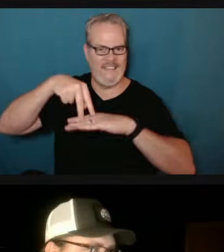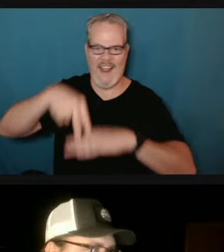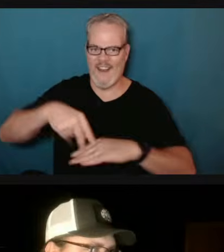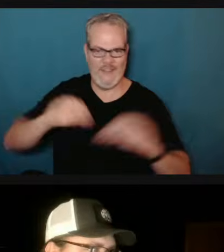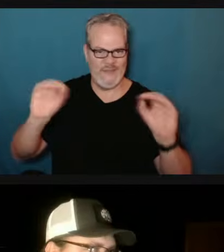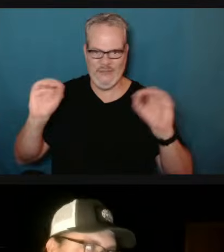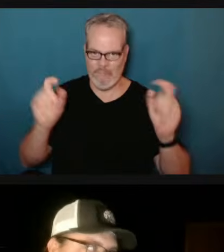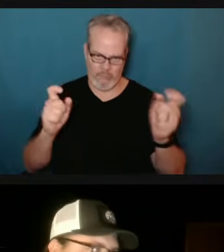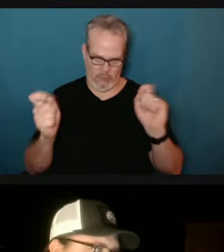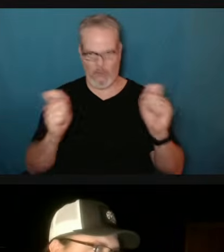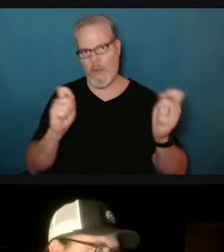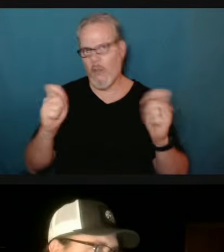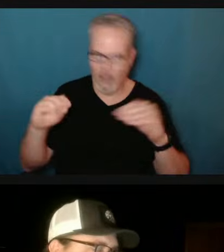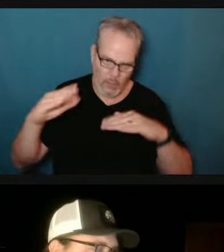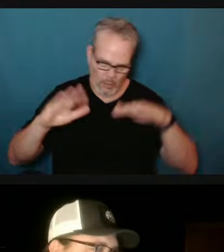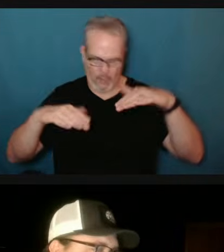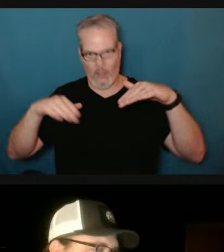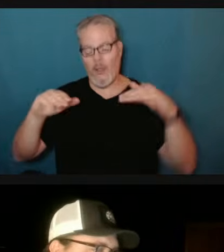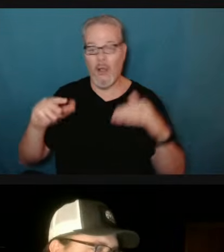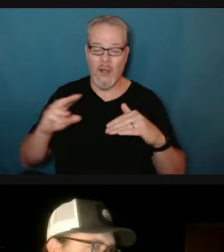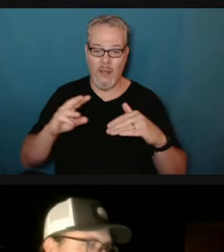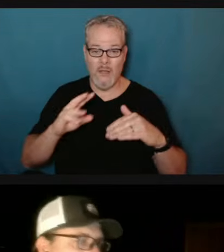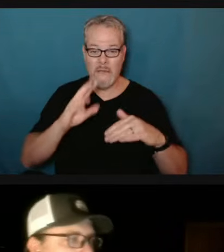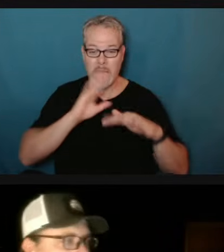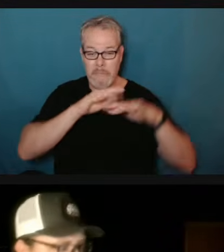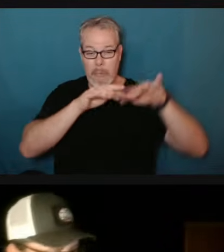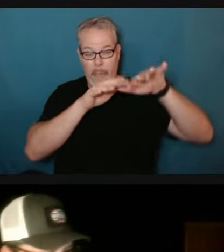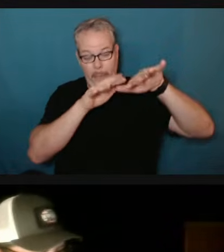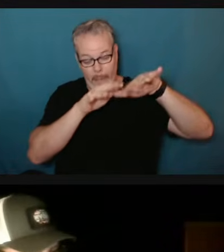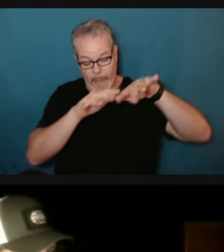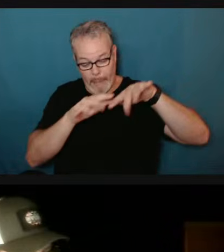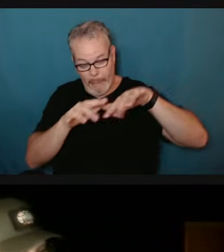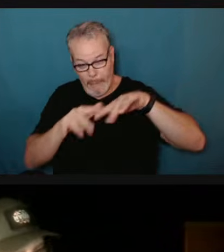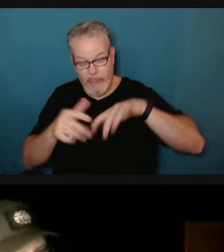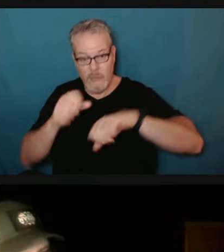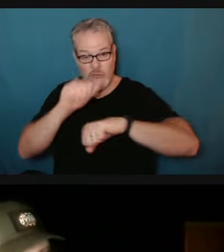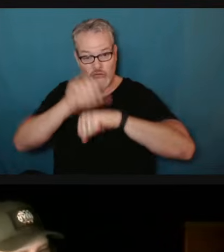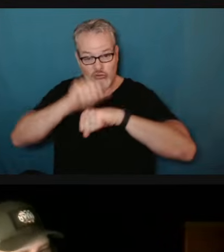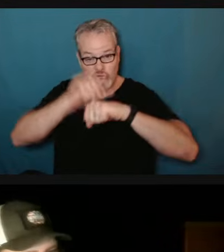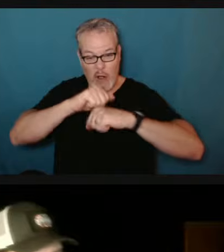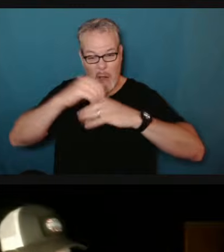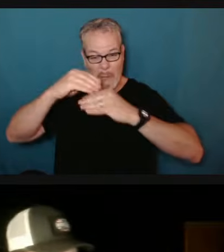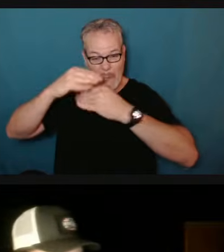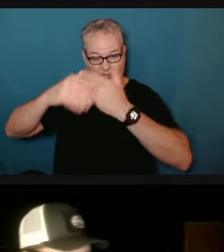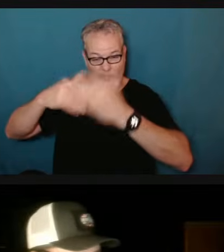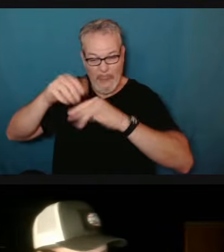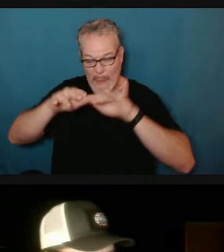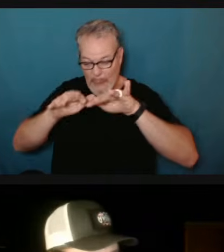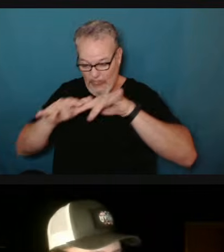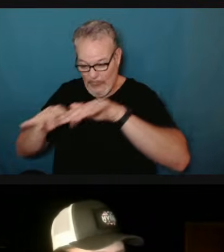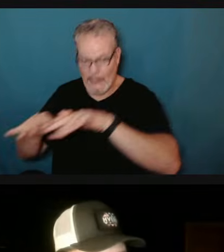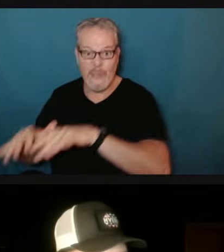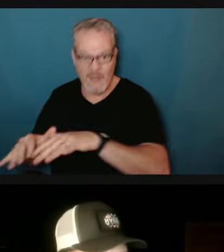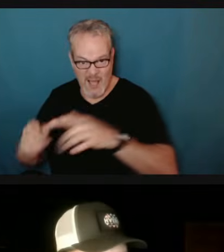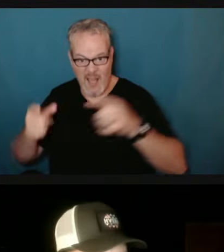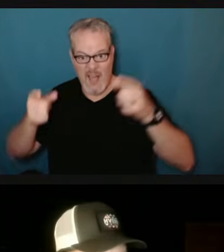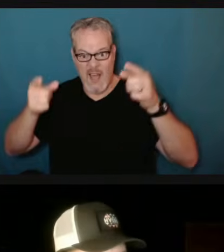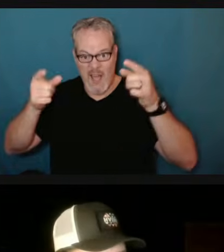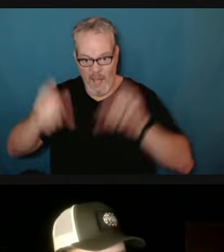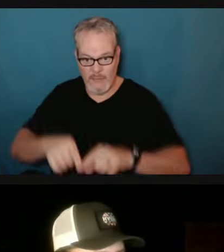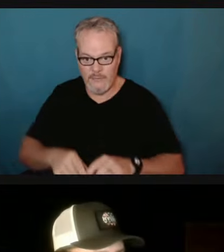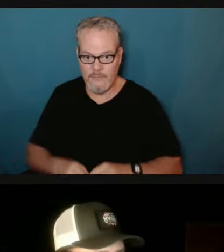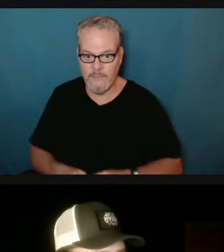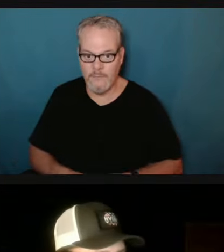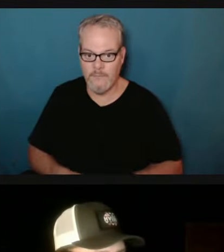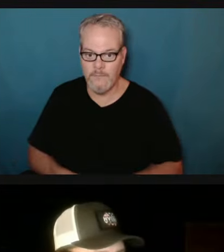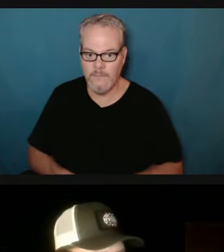It triggered a lot of landslides, including one in Wood Valley that killed 31 people. And that